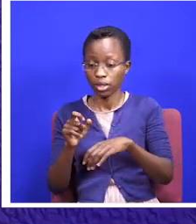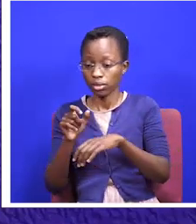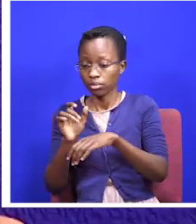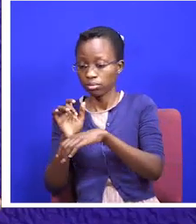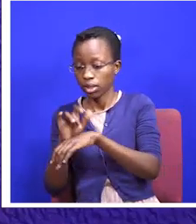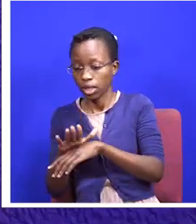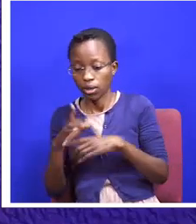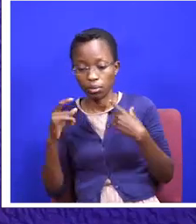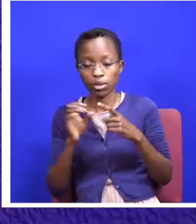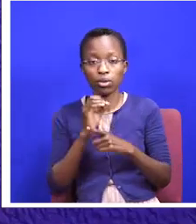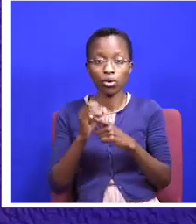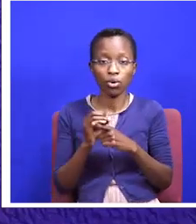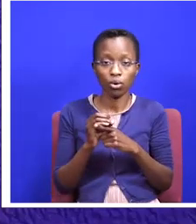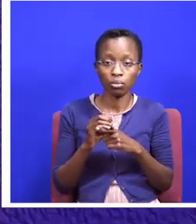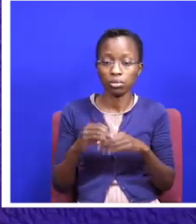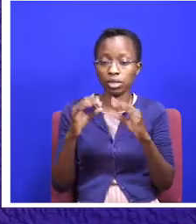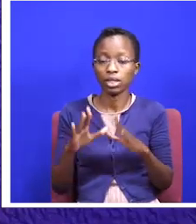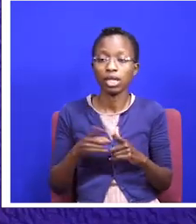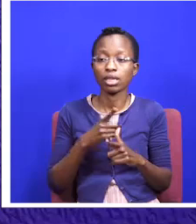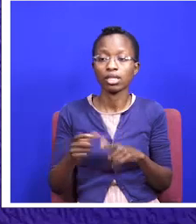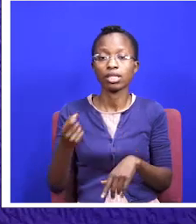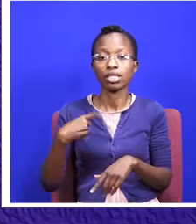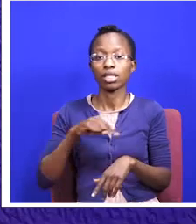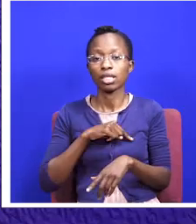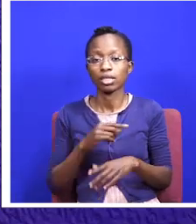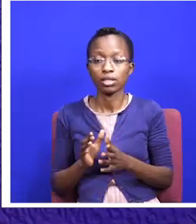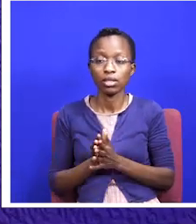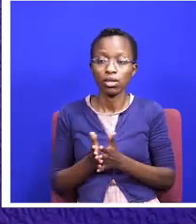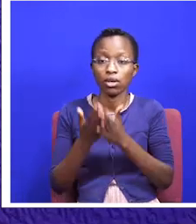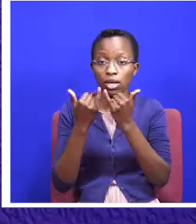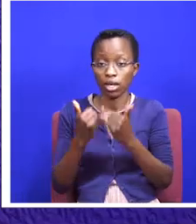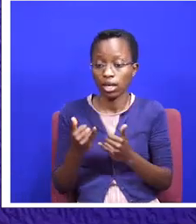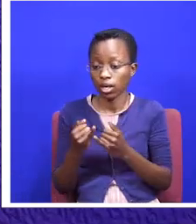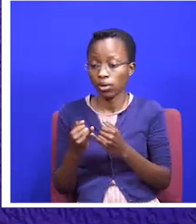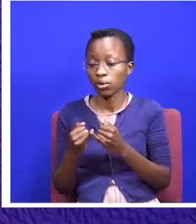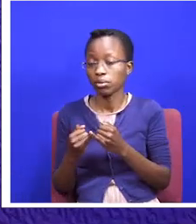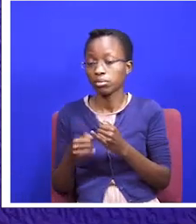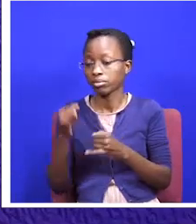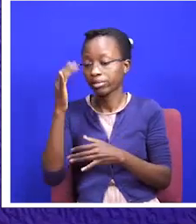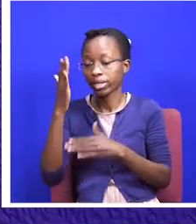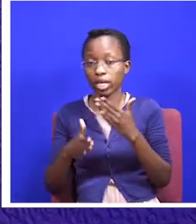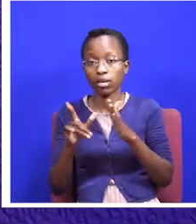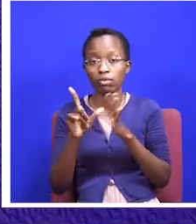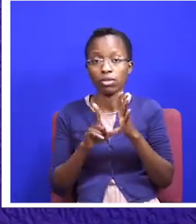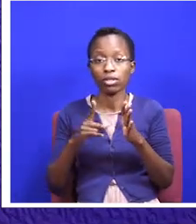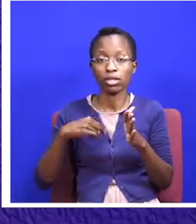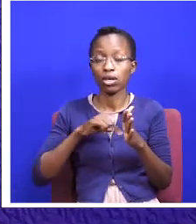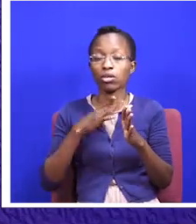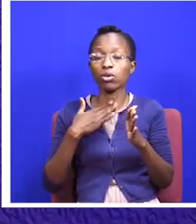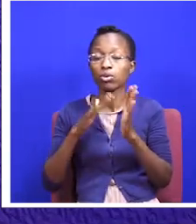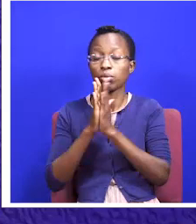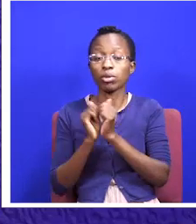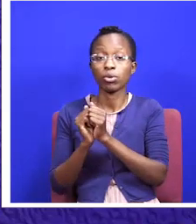picture, send to your pastor or to your children's pastor, and they'll send it to us. Now, we've come to the end of our lesson, boys and girls.